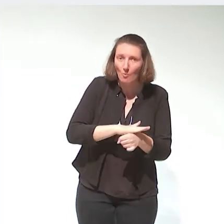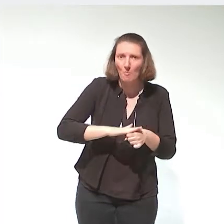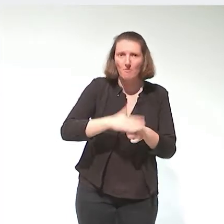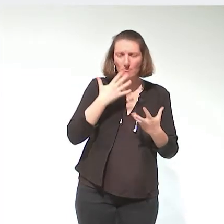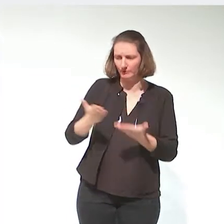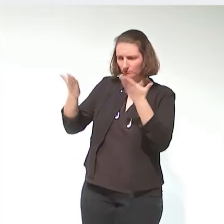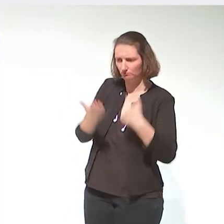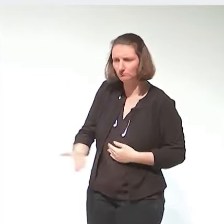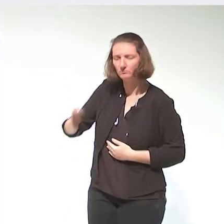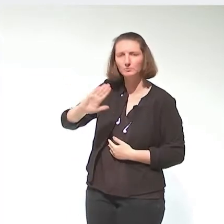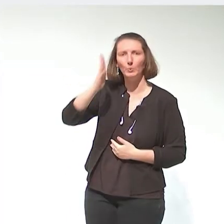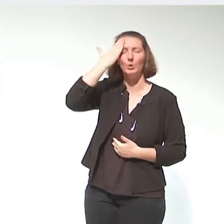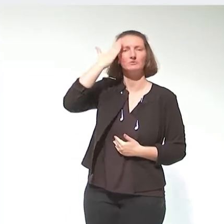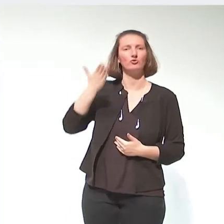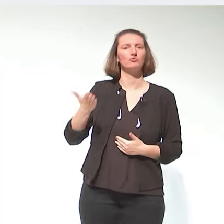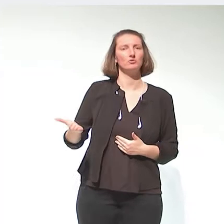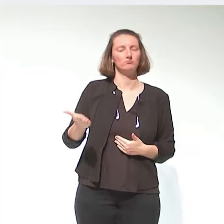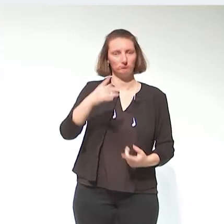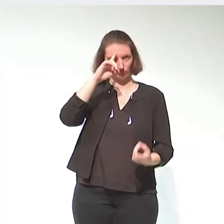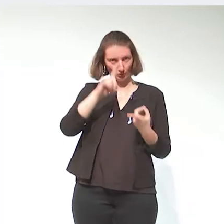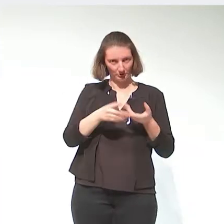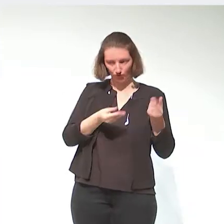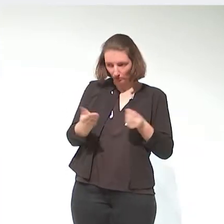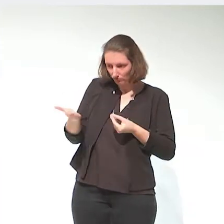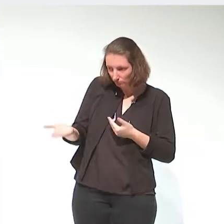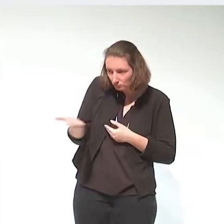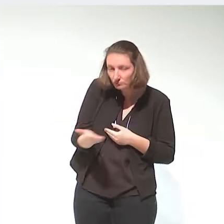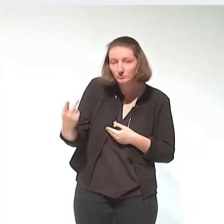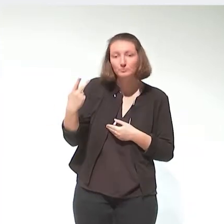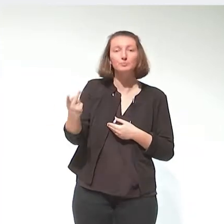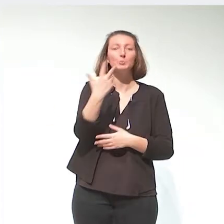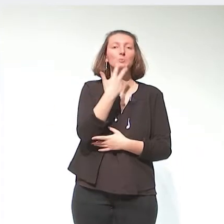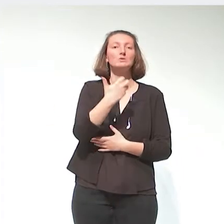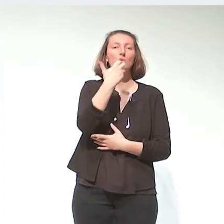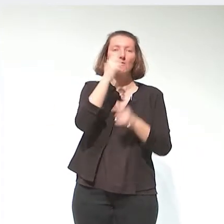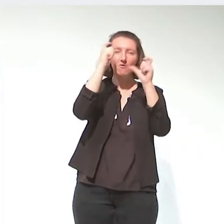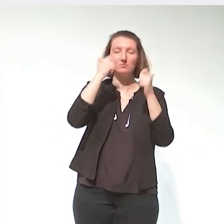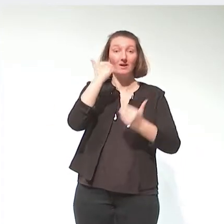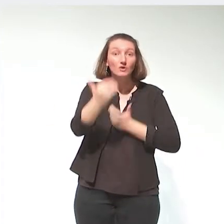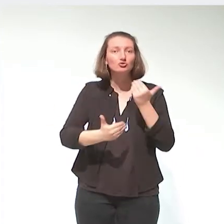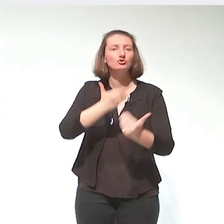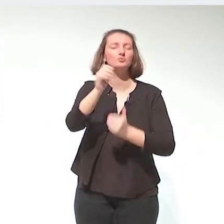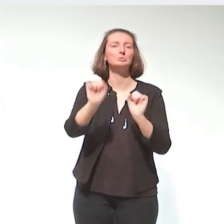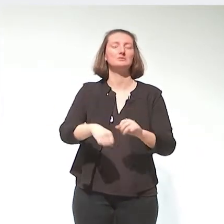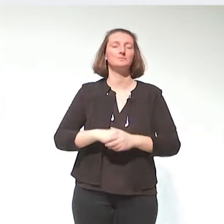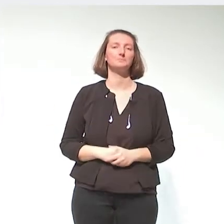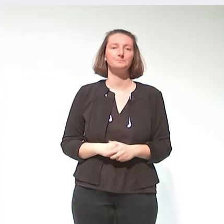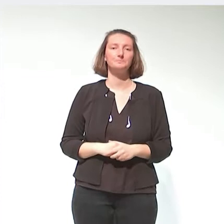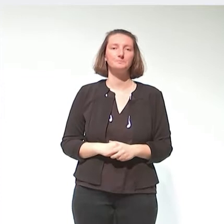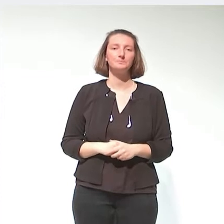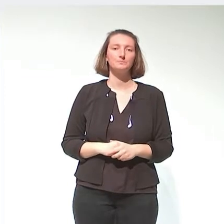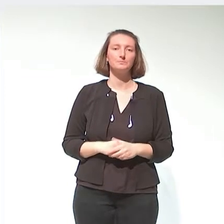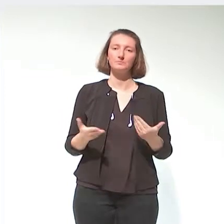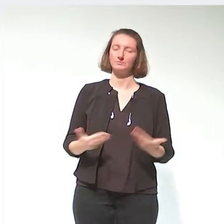disabilities. They deserve a full recognition, and we need to achieve that recognition so as to